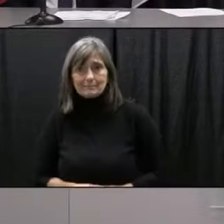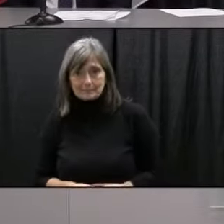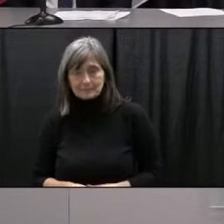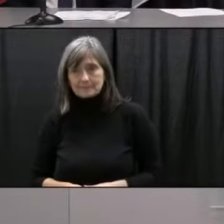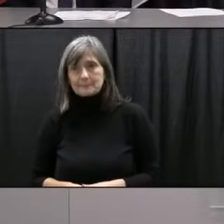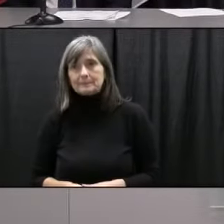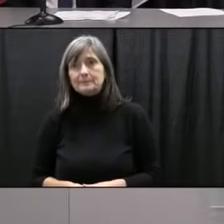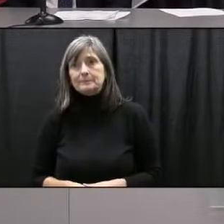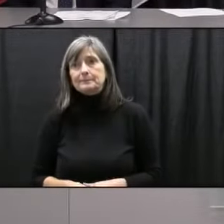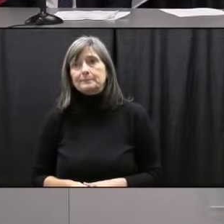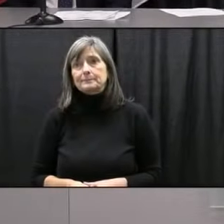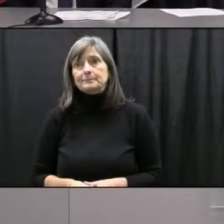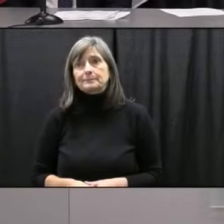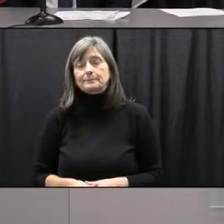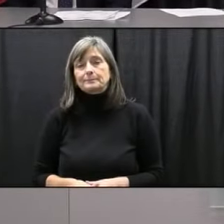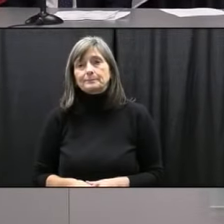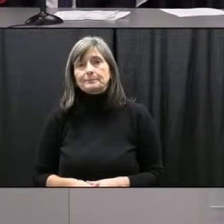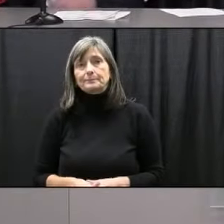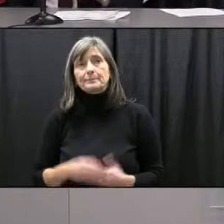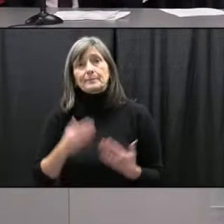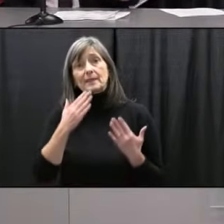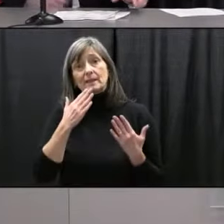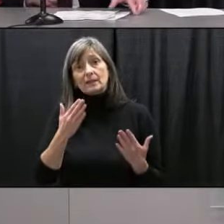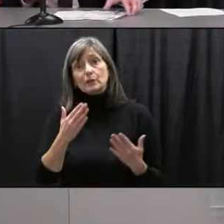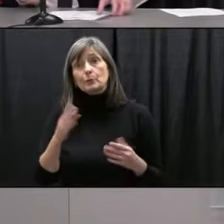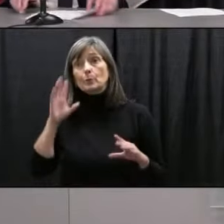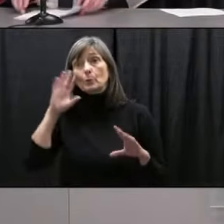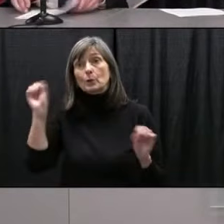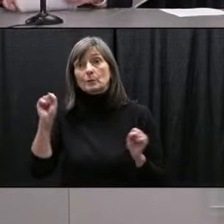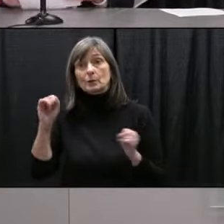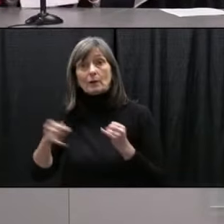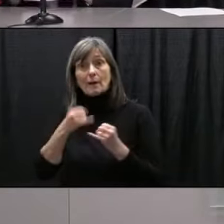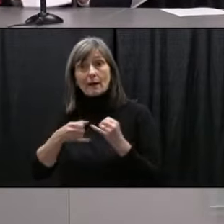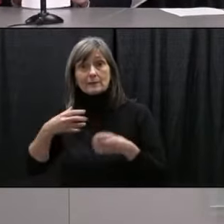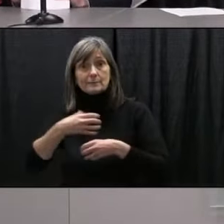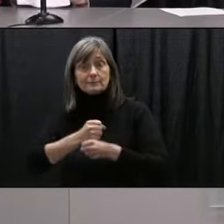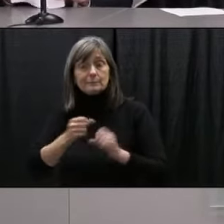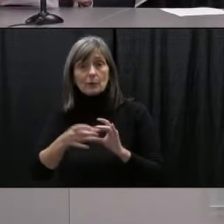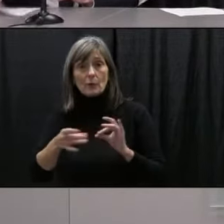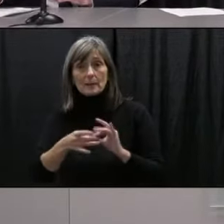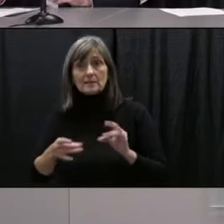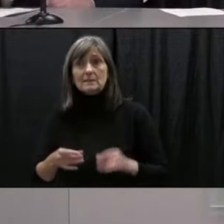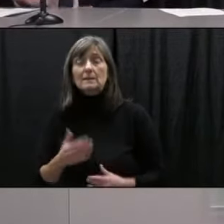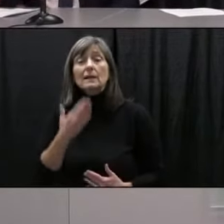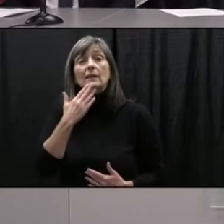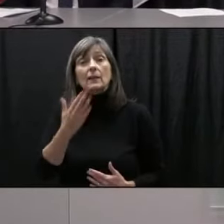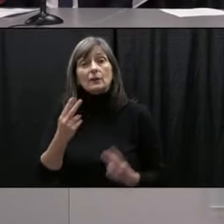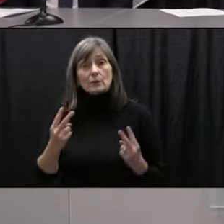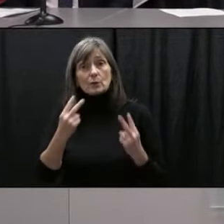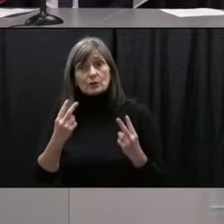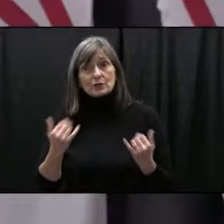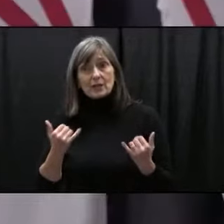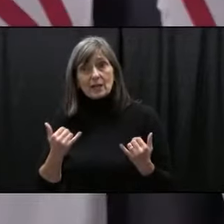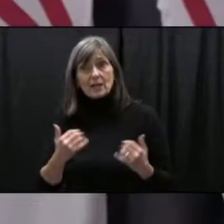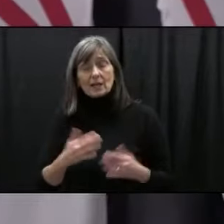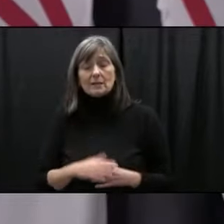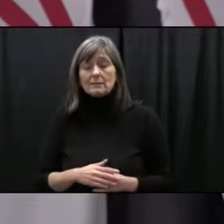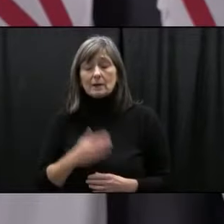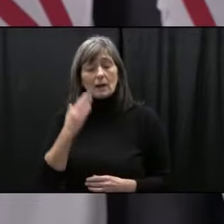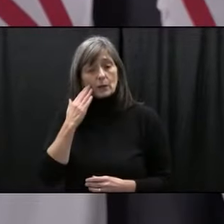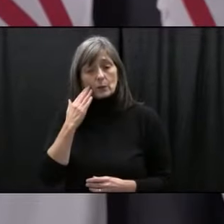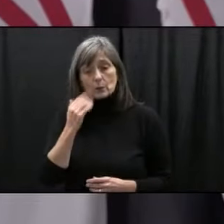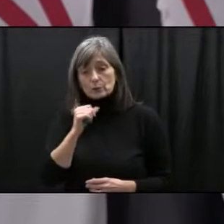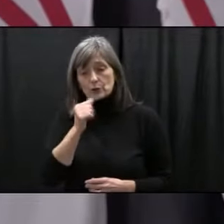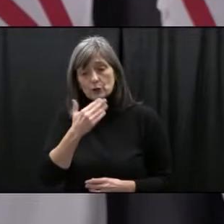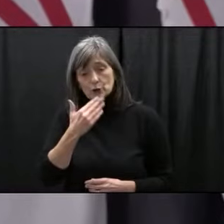Thank you. Thank you, everyone. Premier, do you have any final comments for today? Yes, thank you all for joining. I know this is not news